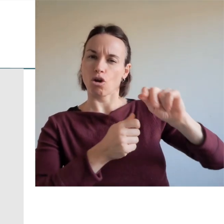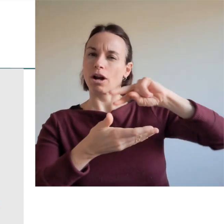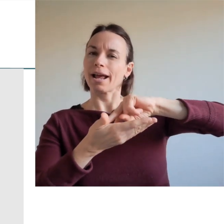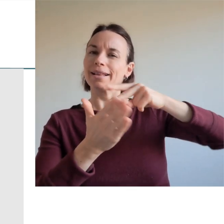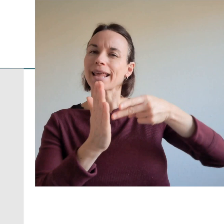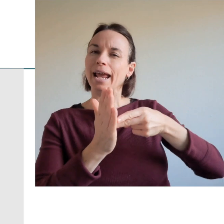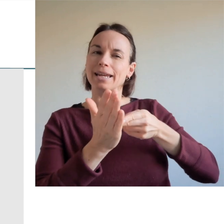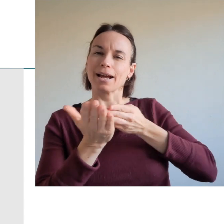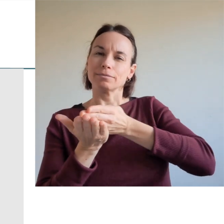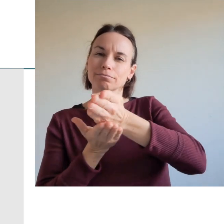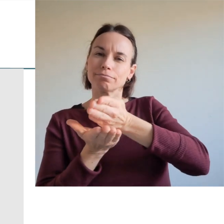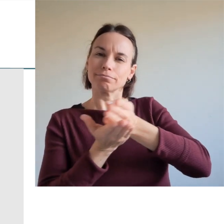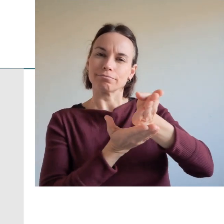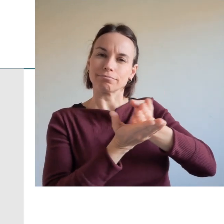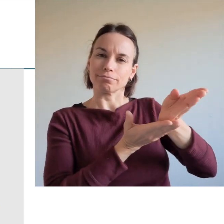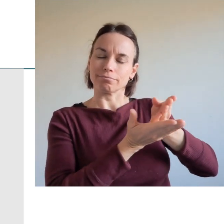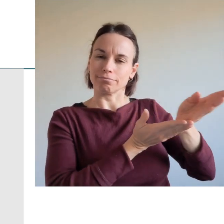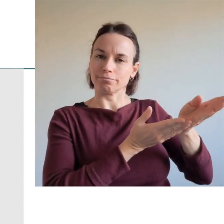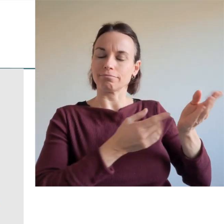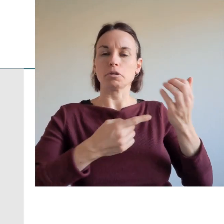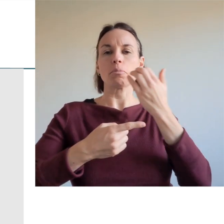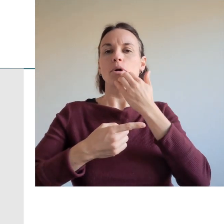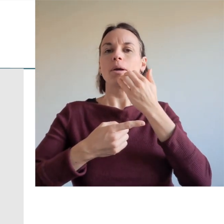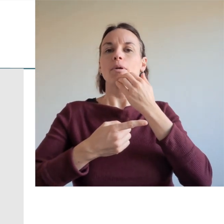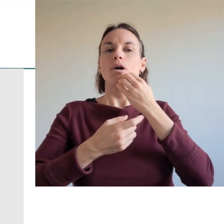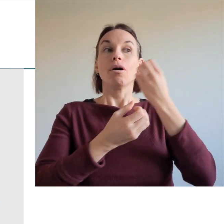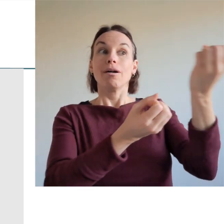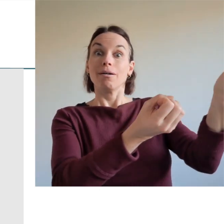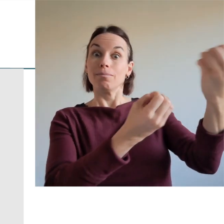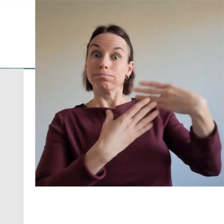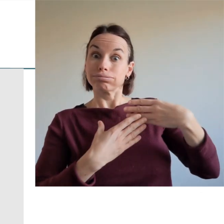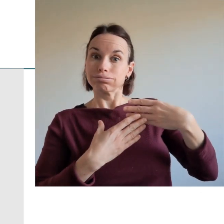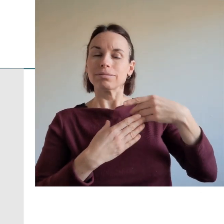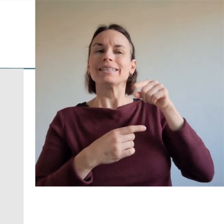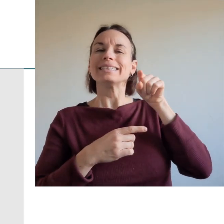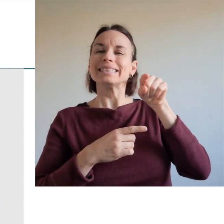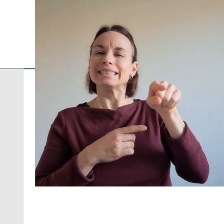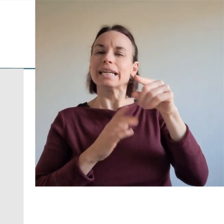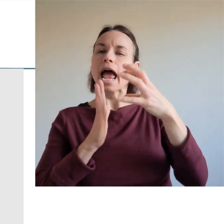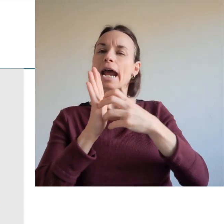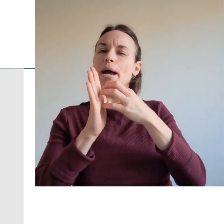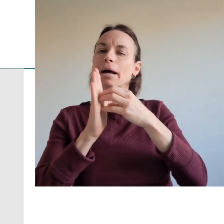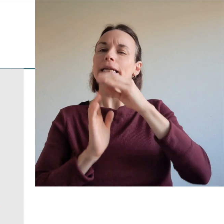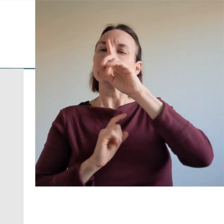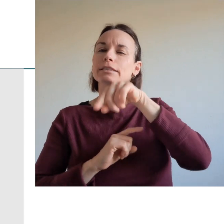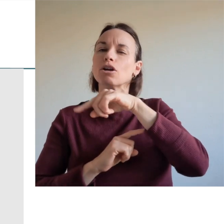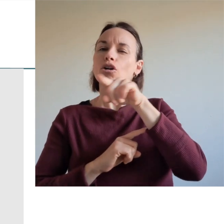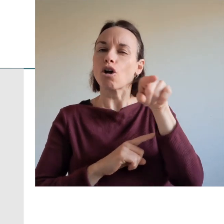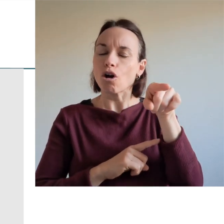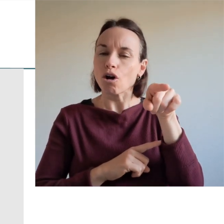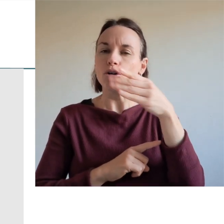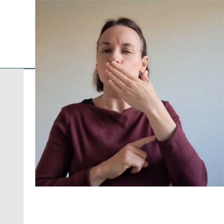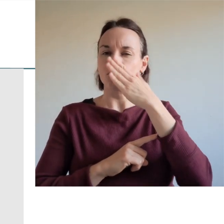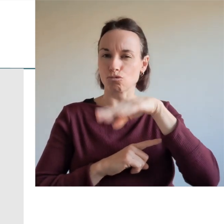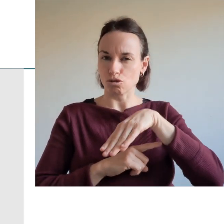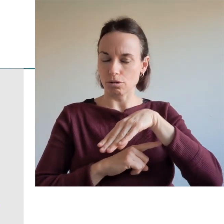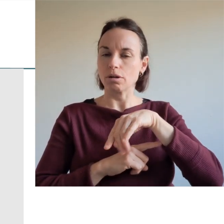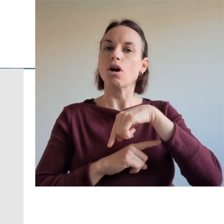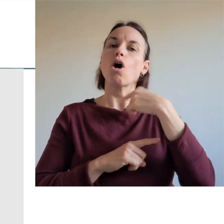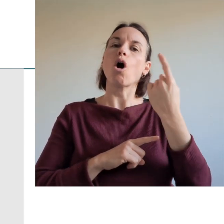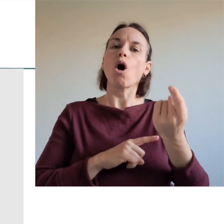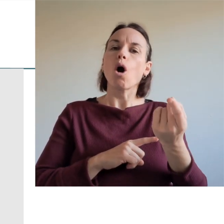of direct elicitation techniques. These included, among others, felicity judgments,